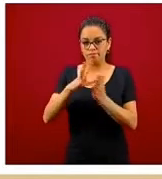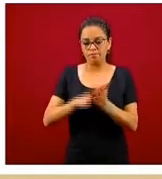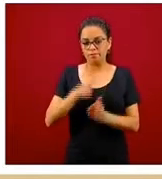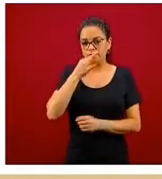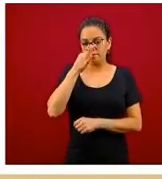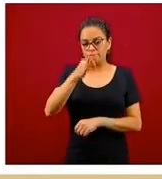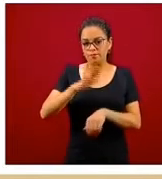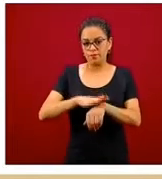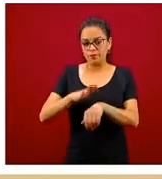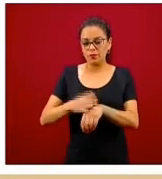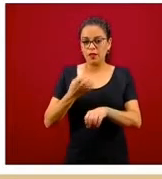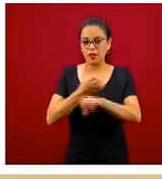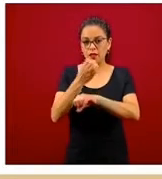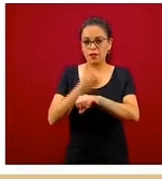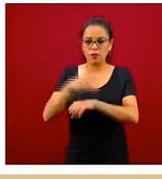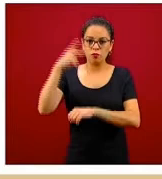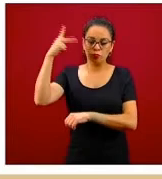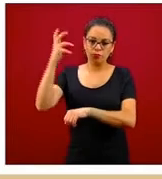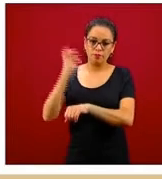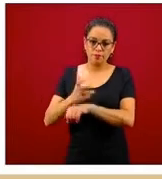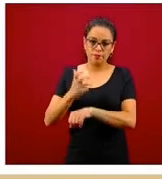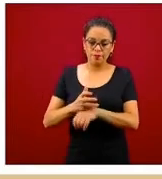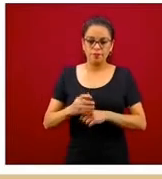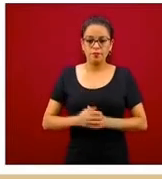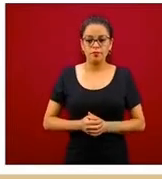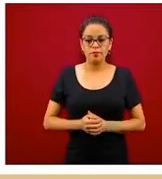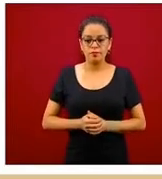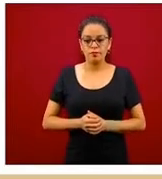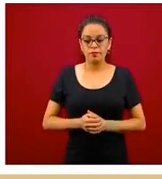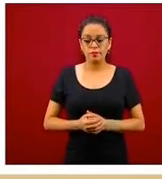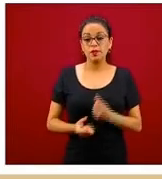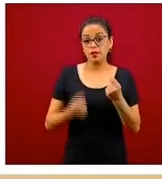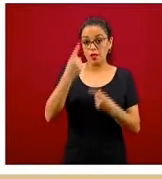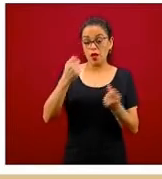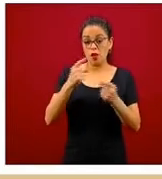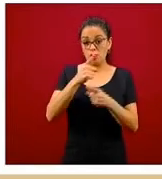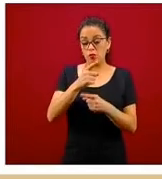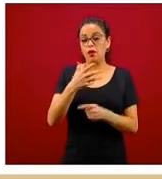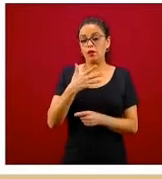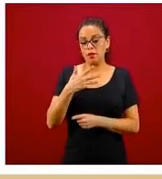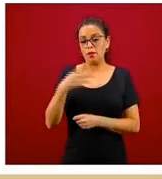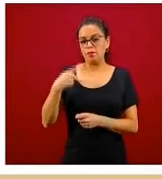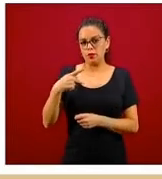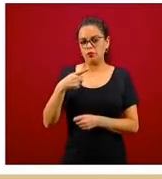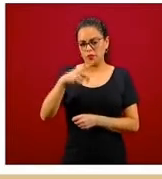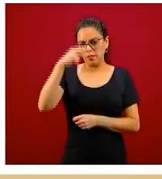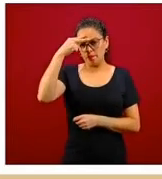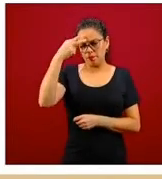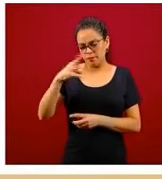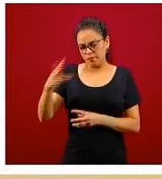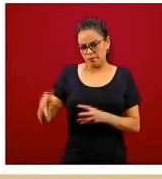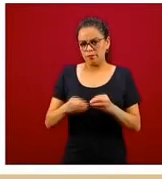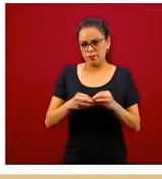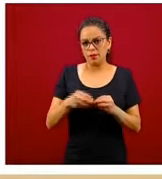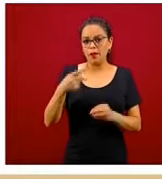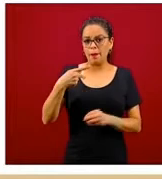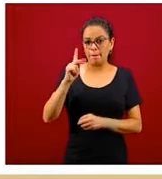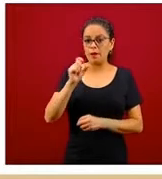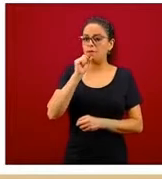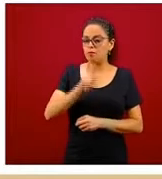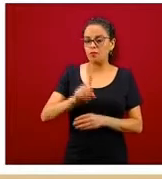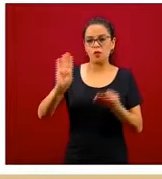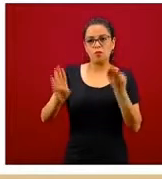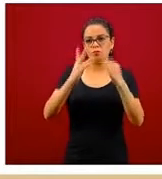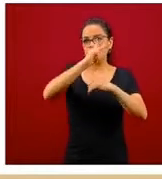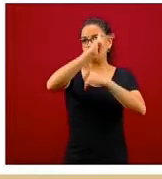also the deaths that have been reported in the corresponding states. We have inclusion of Mexican people here,